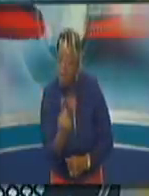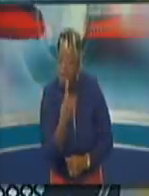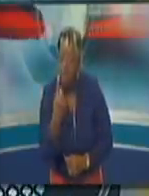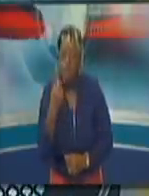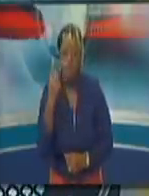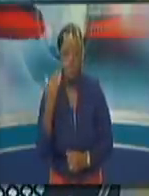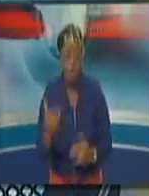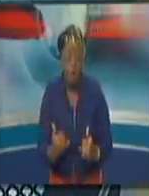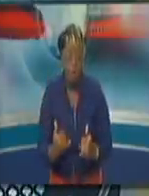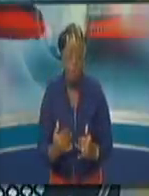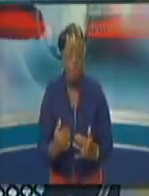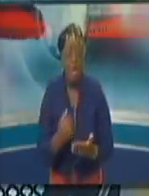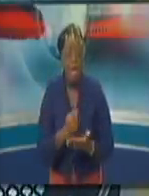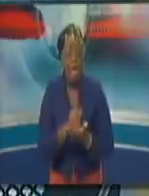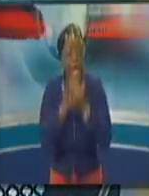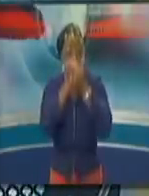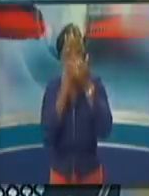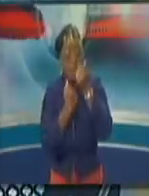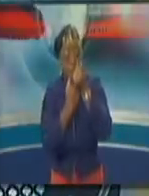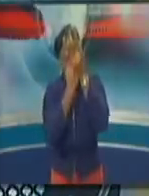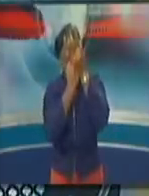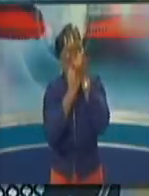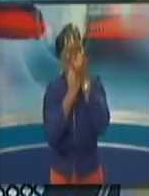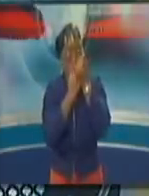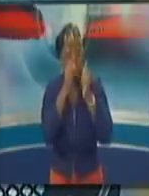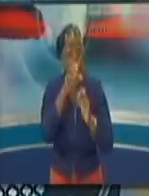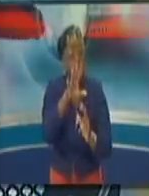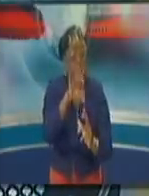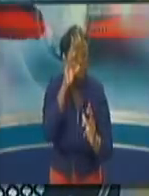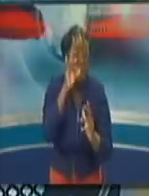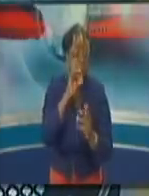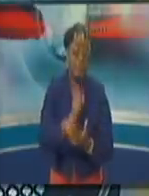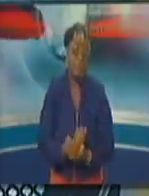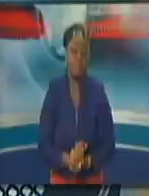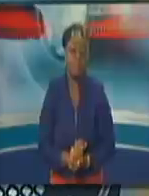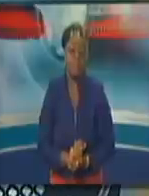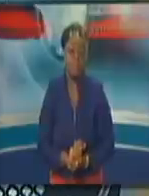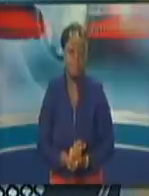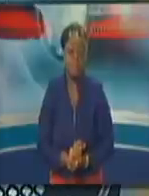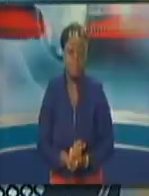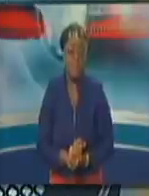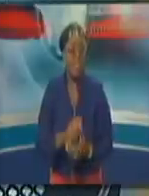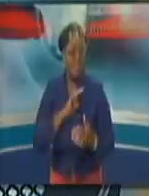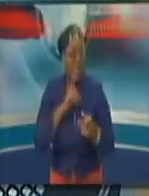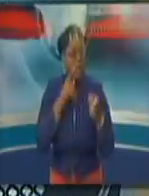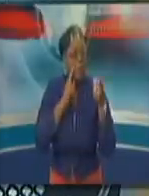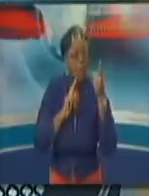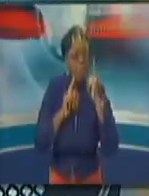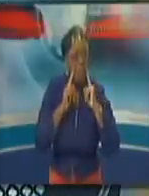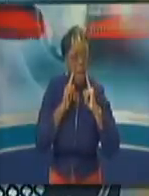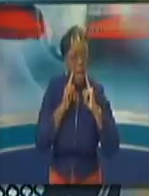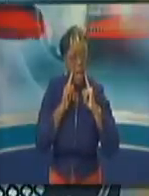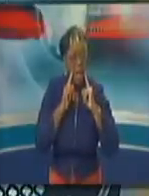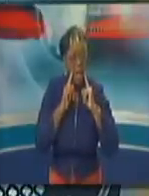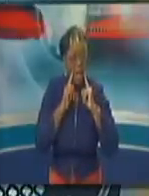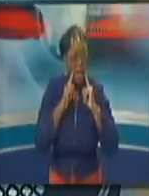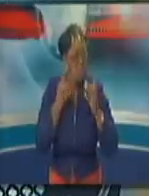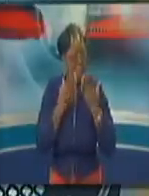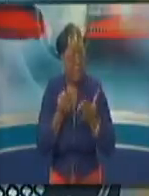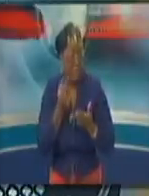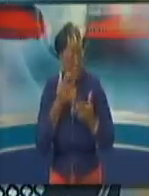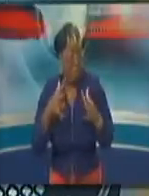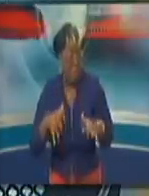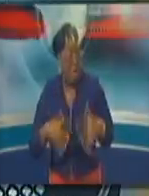and support are available. It is normal to feel sad, to cry, to express anger or disbelief,